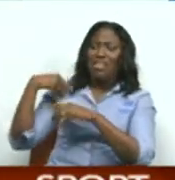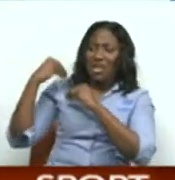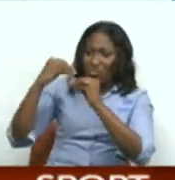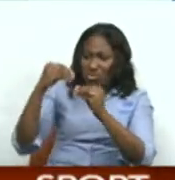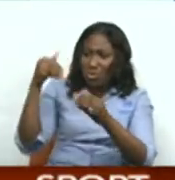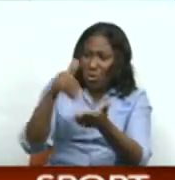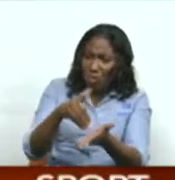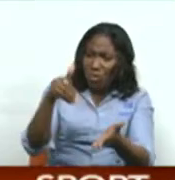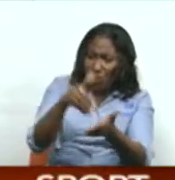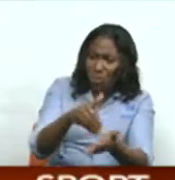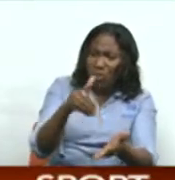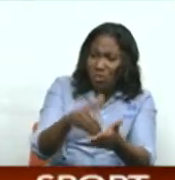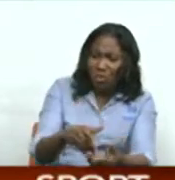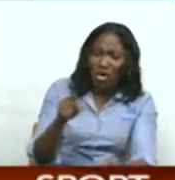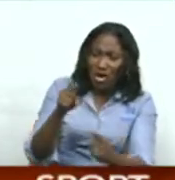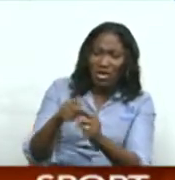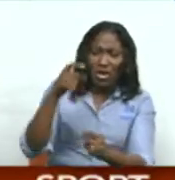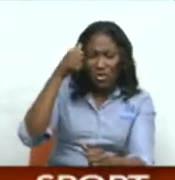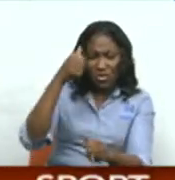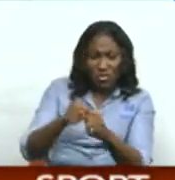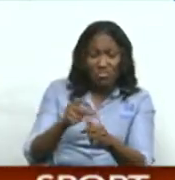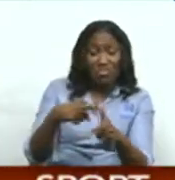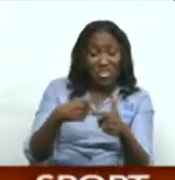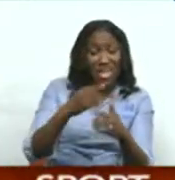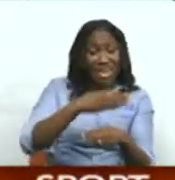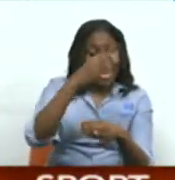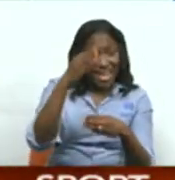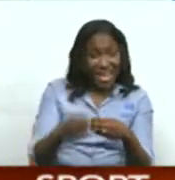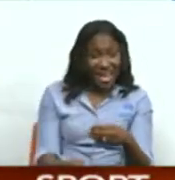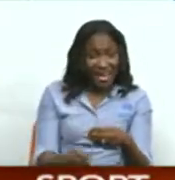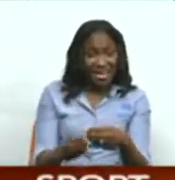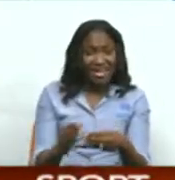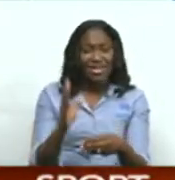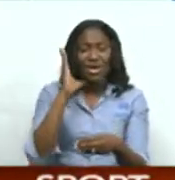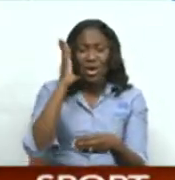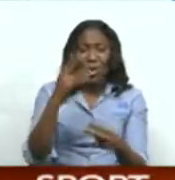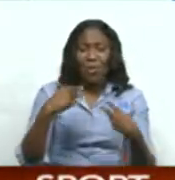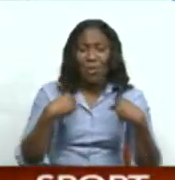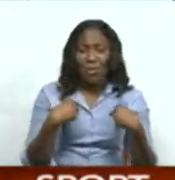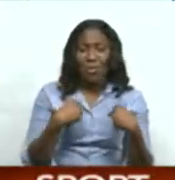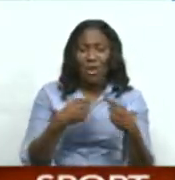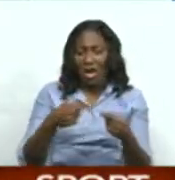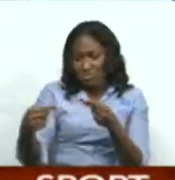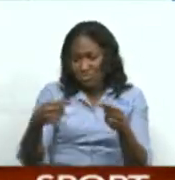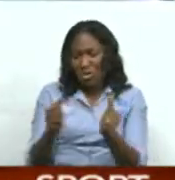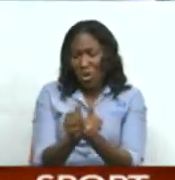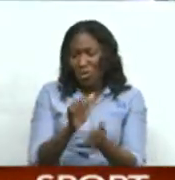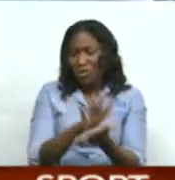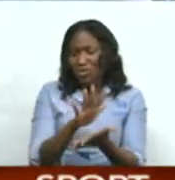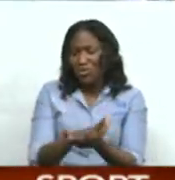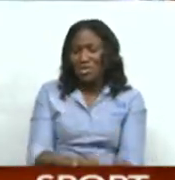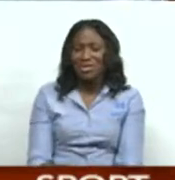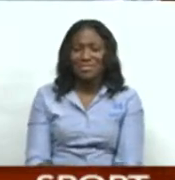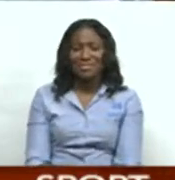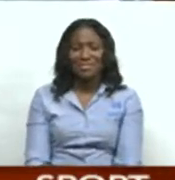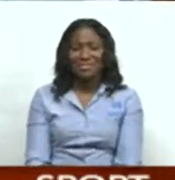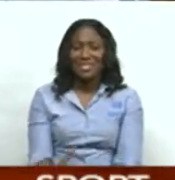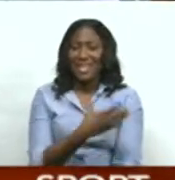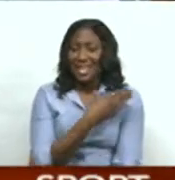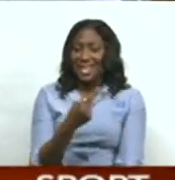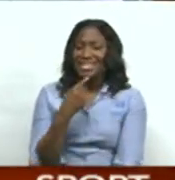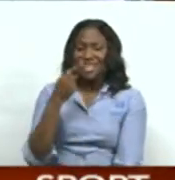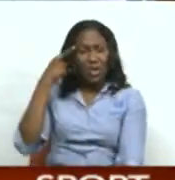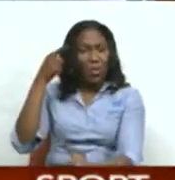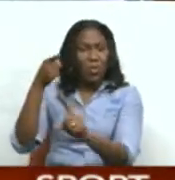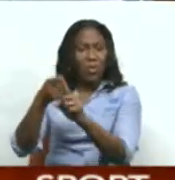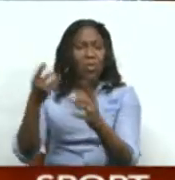the entire session, there's going to be a quadrangular series between the schools. Maharaj says the aim is